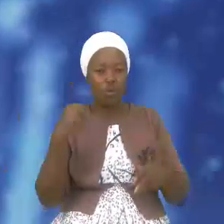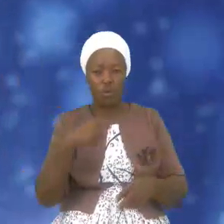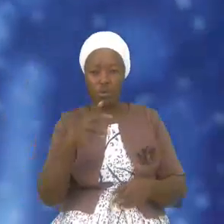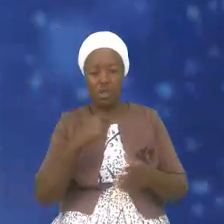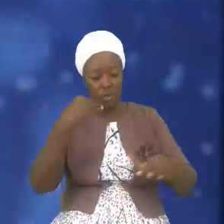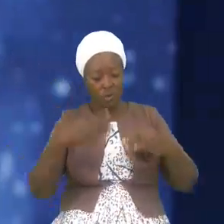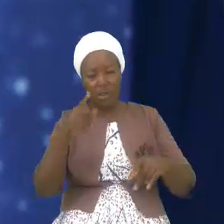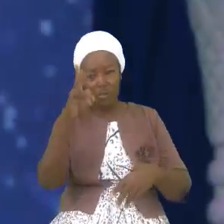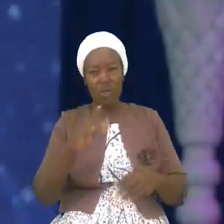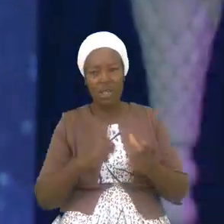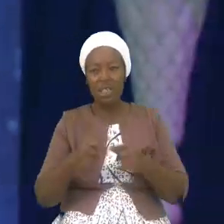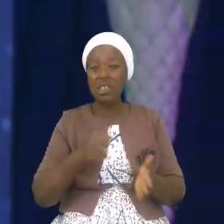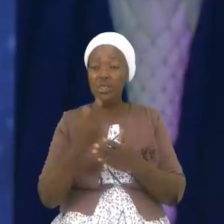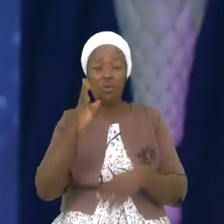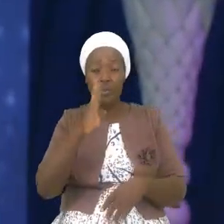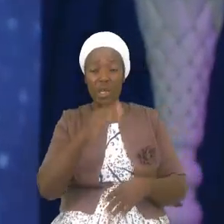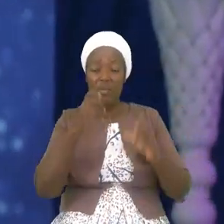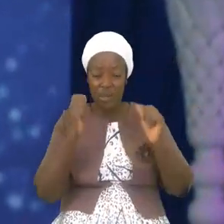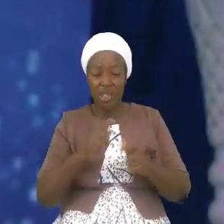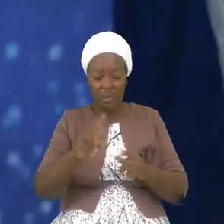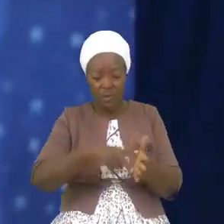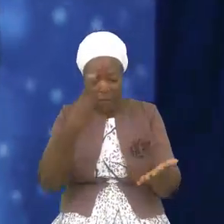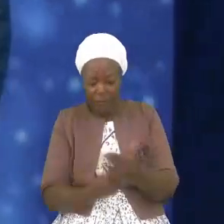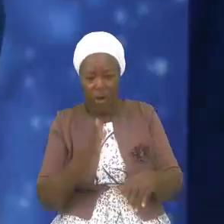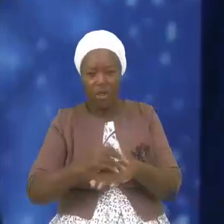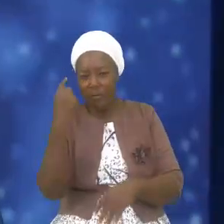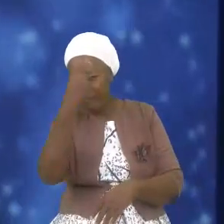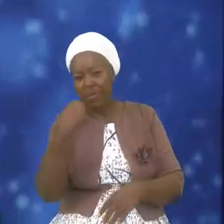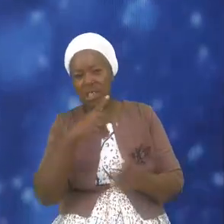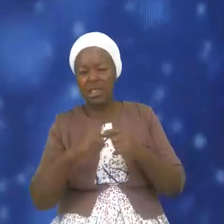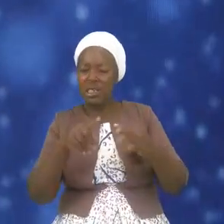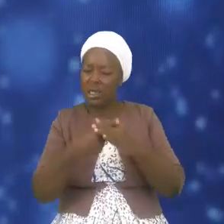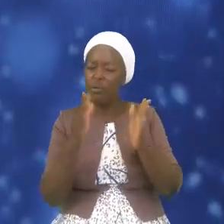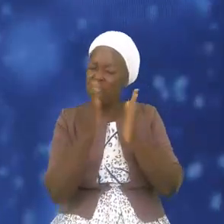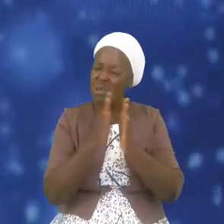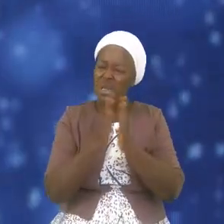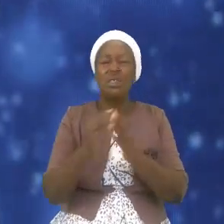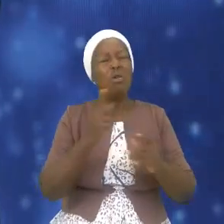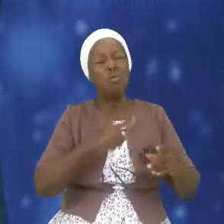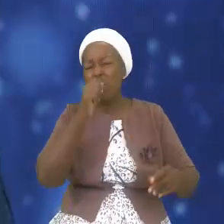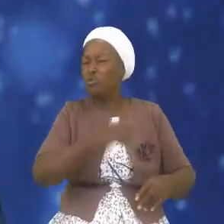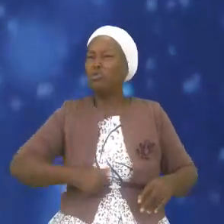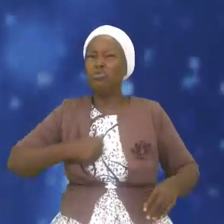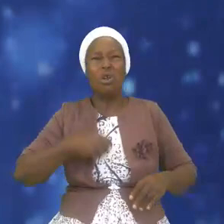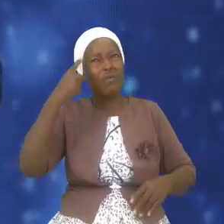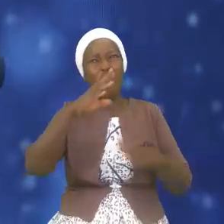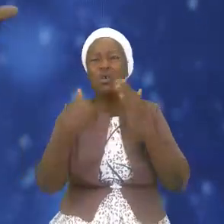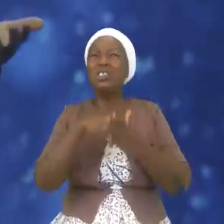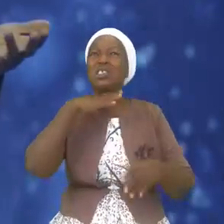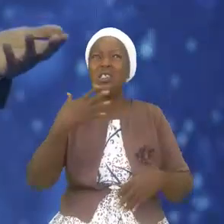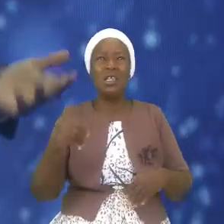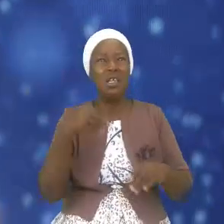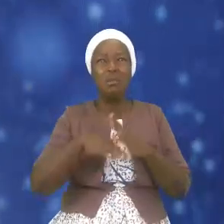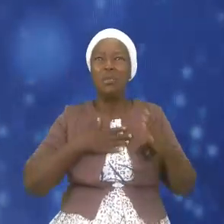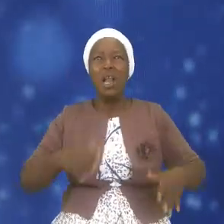the profanity. I'm sorry for the defilement. I'm sorry for the evil in my life. And